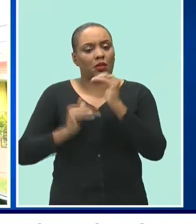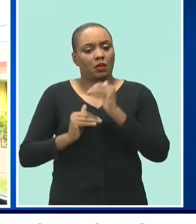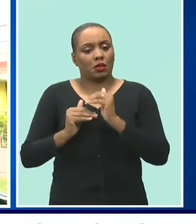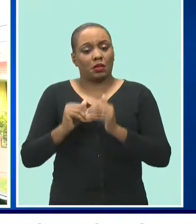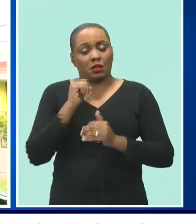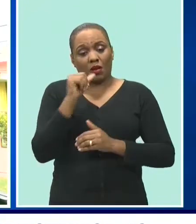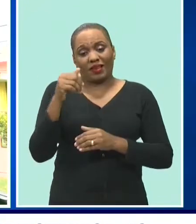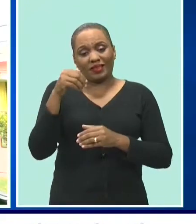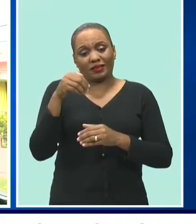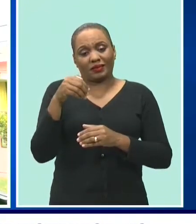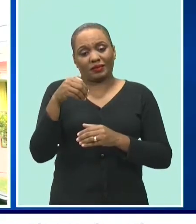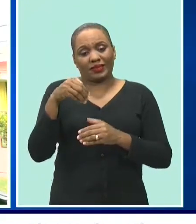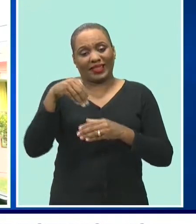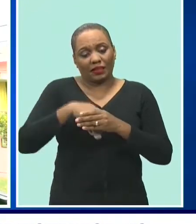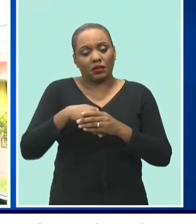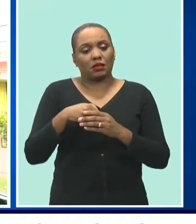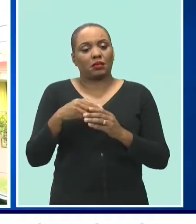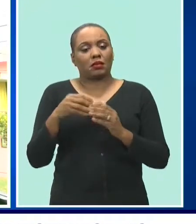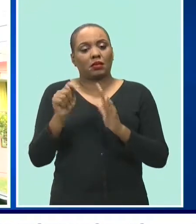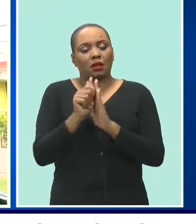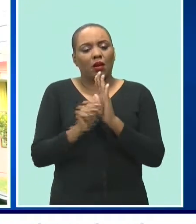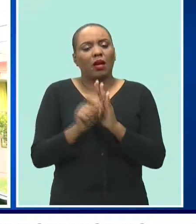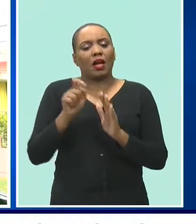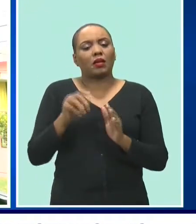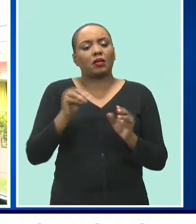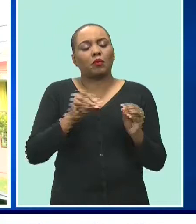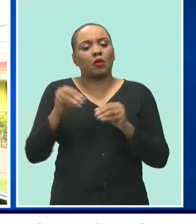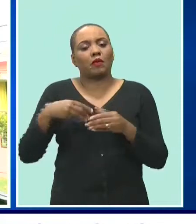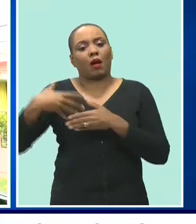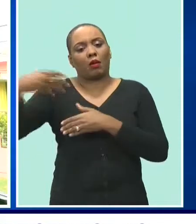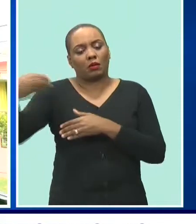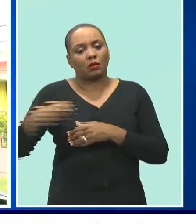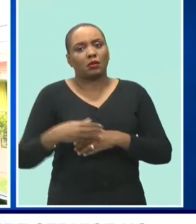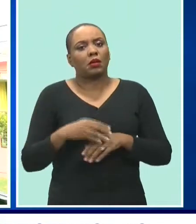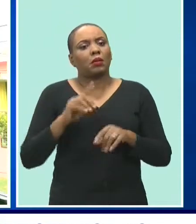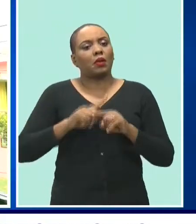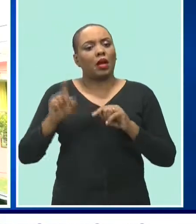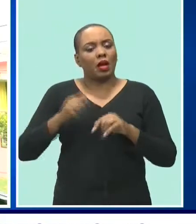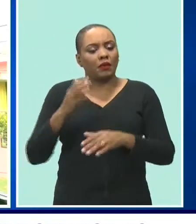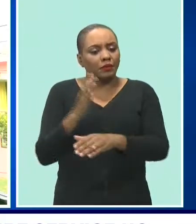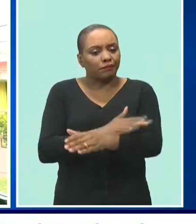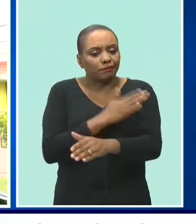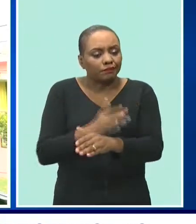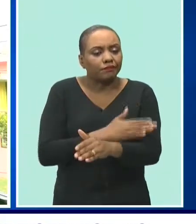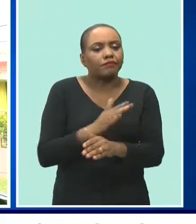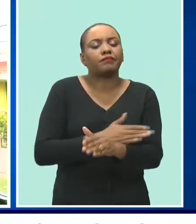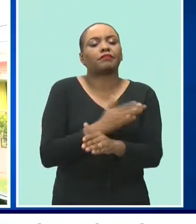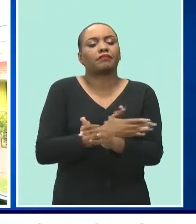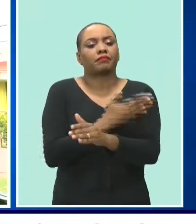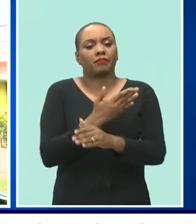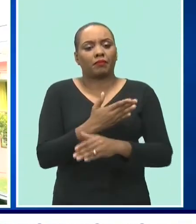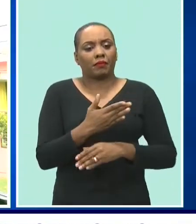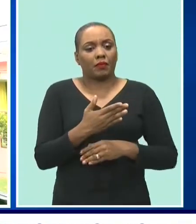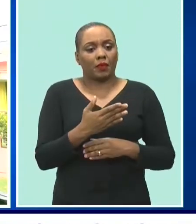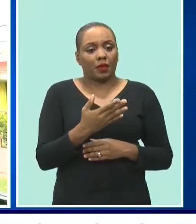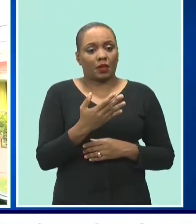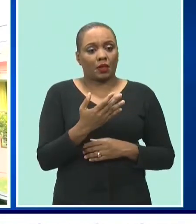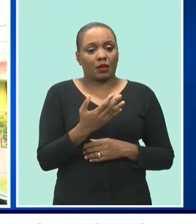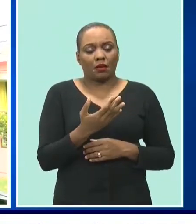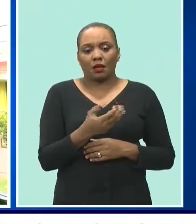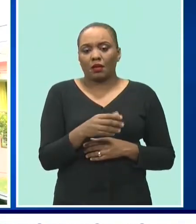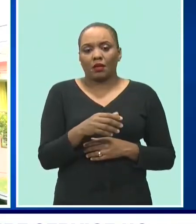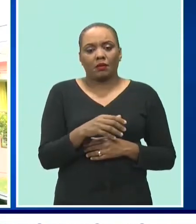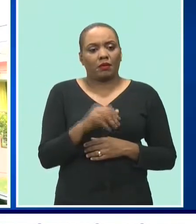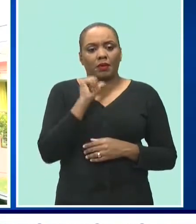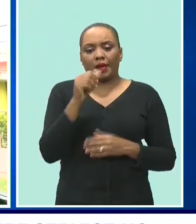But that building has to be refurbished a bit. You could appreciate it, and as I said, you don't have a building sitting down